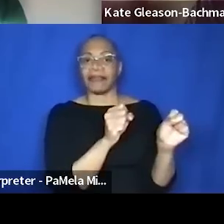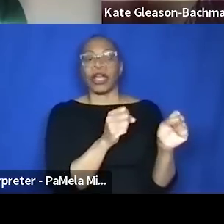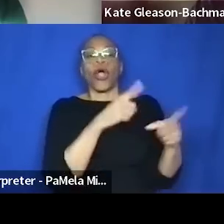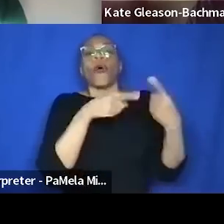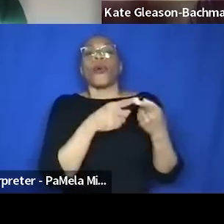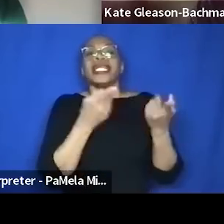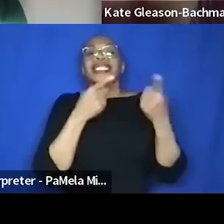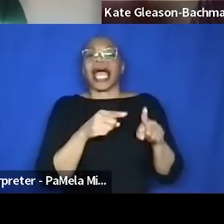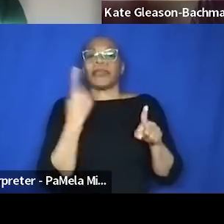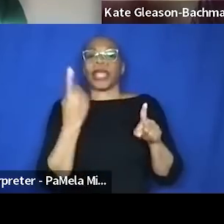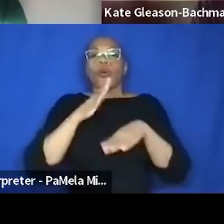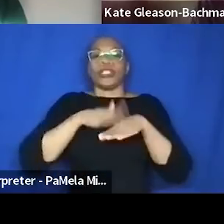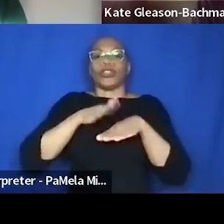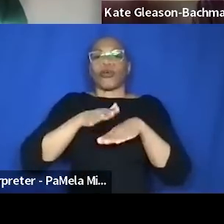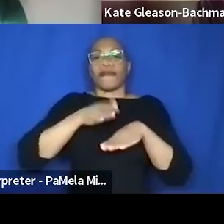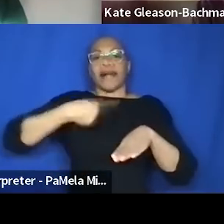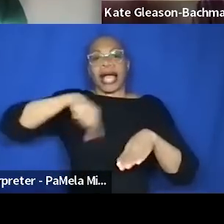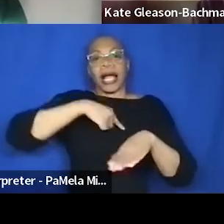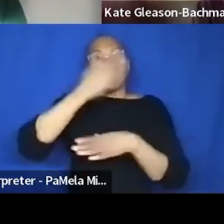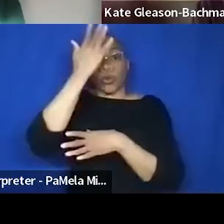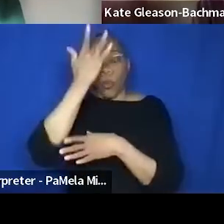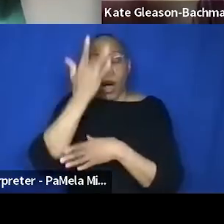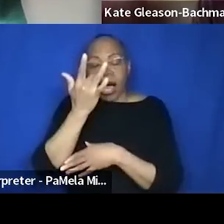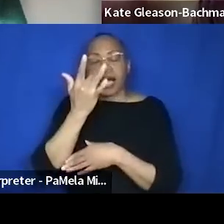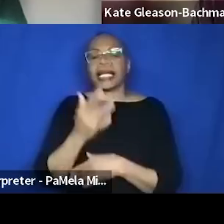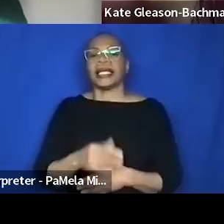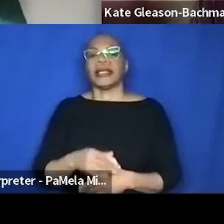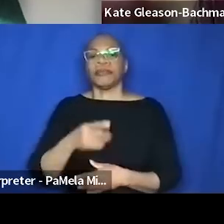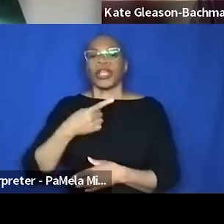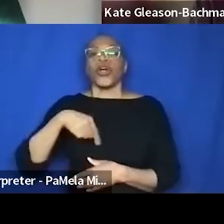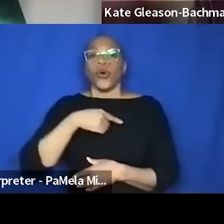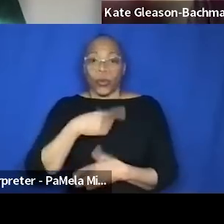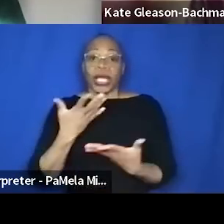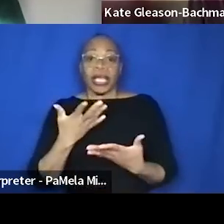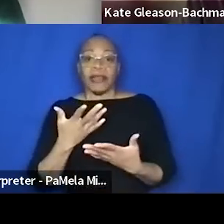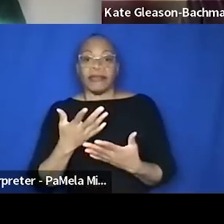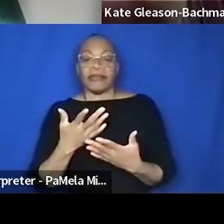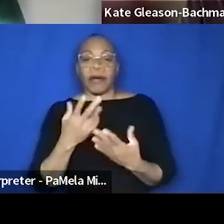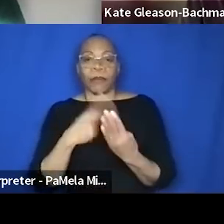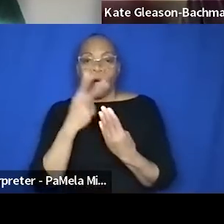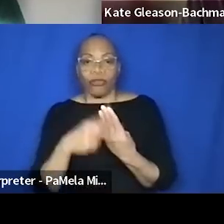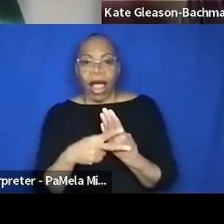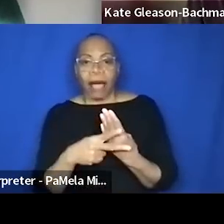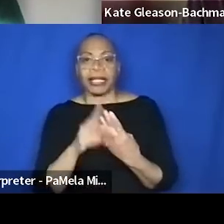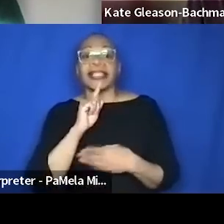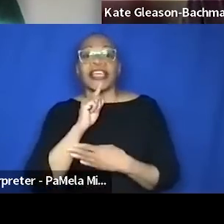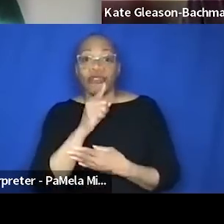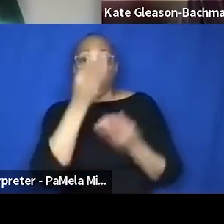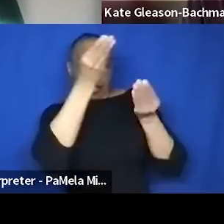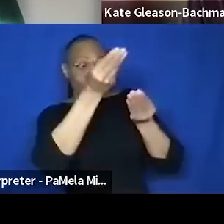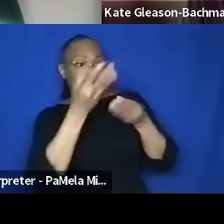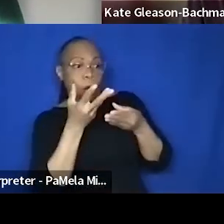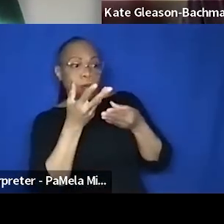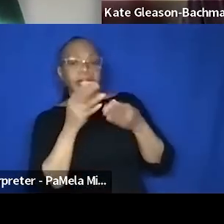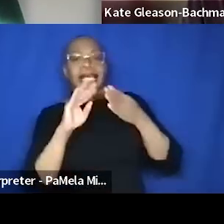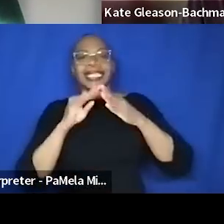always notify us because we kind of like made it that way now where they really notify us. So the city